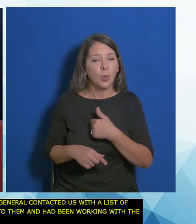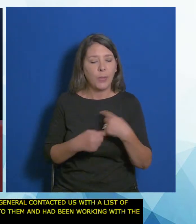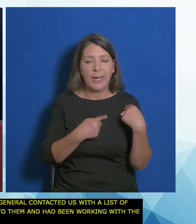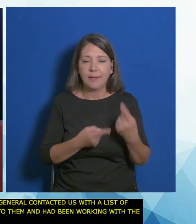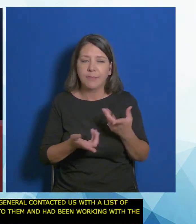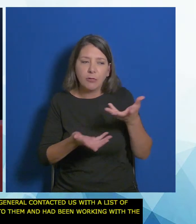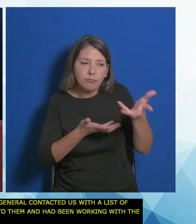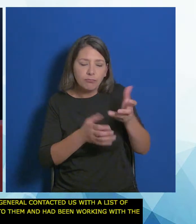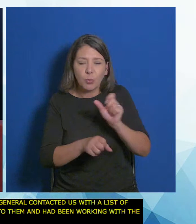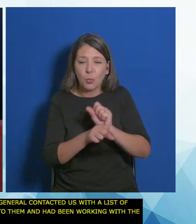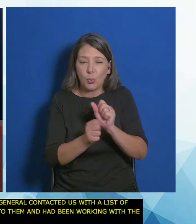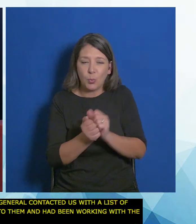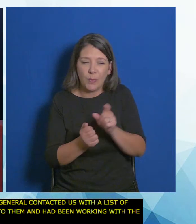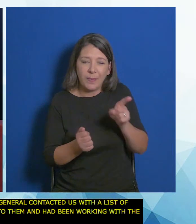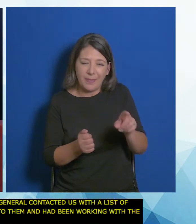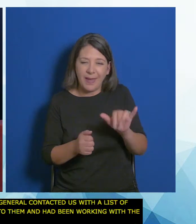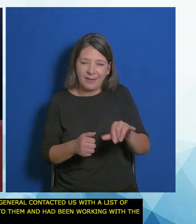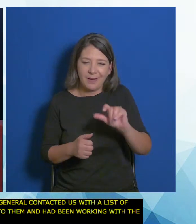since.